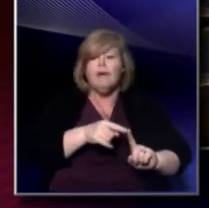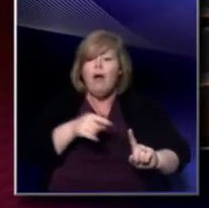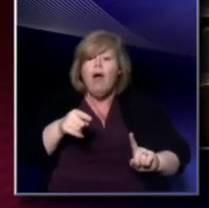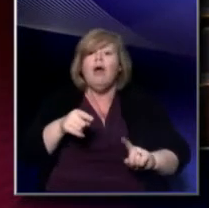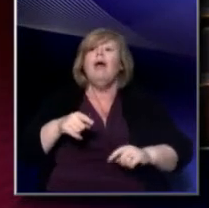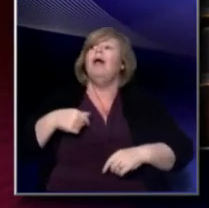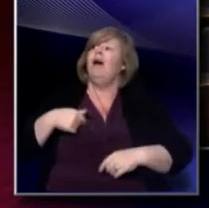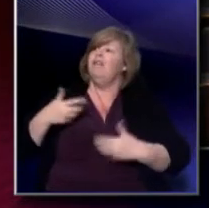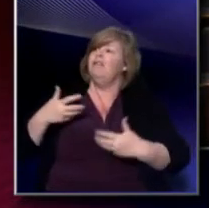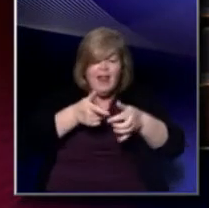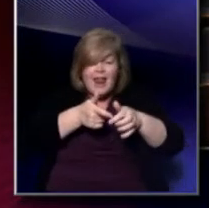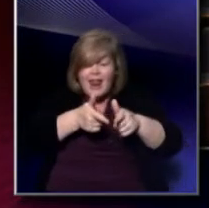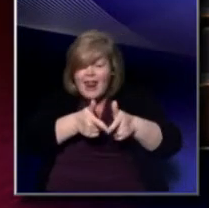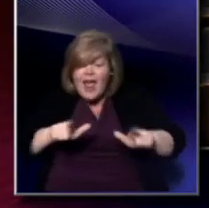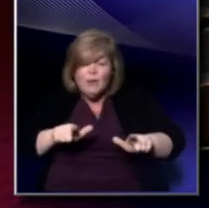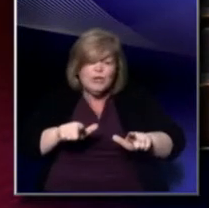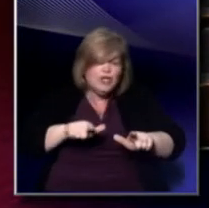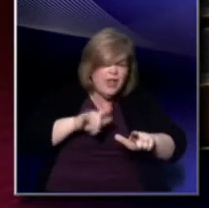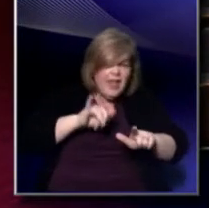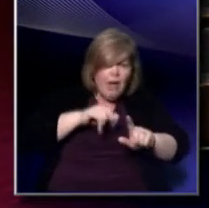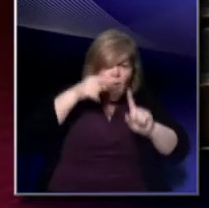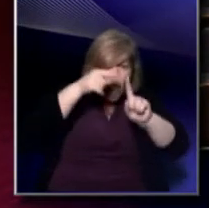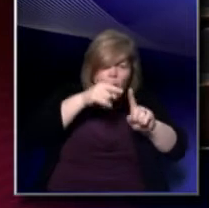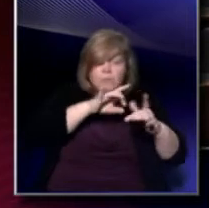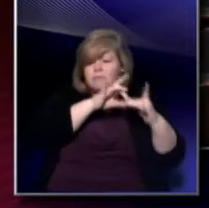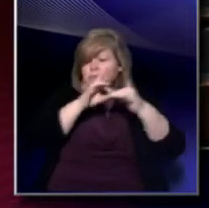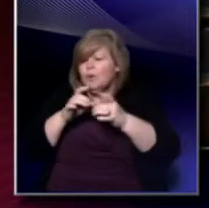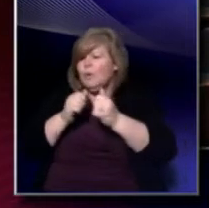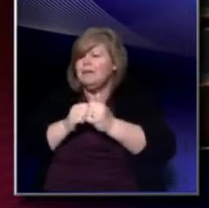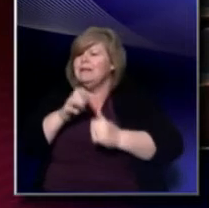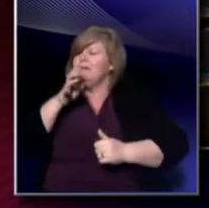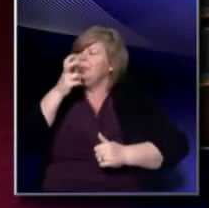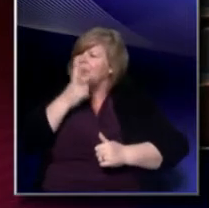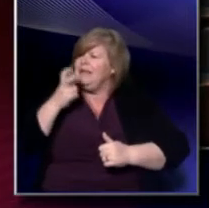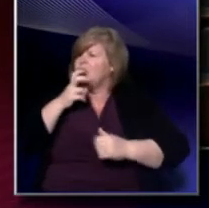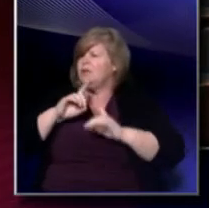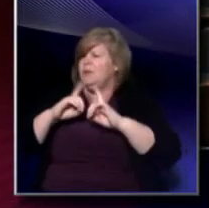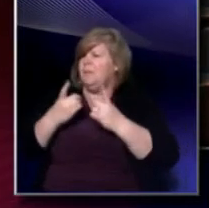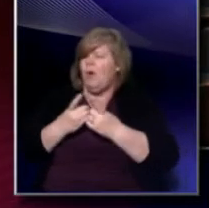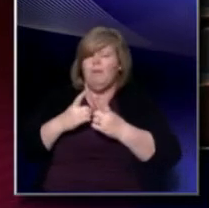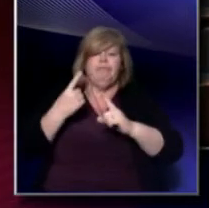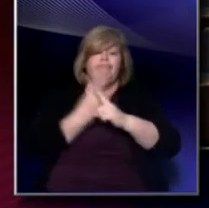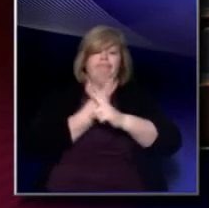trainings that not only our agency, in conjunction with also the speech department.